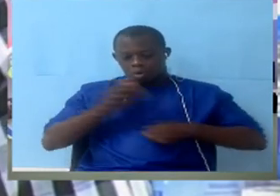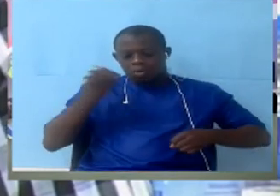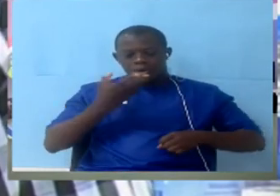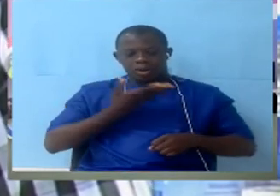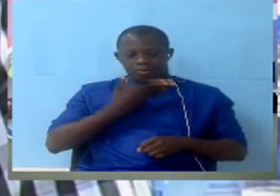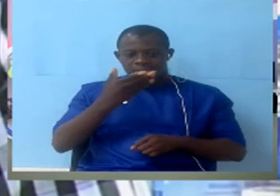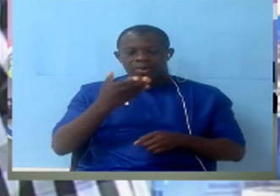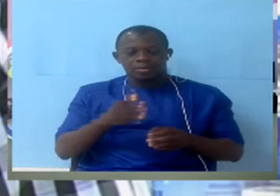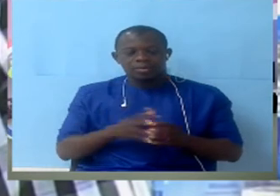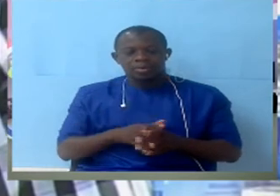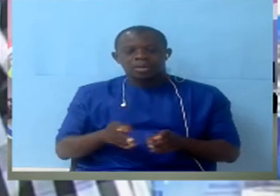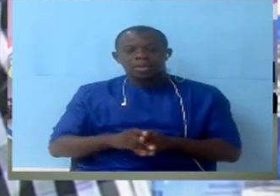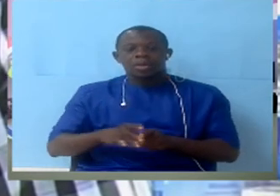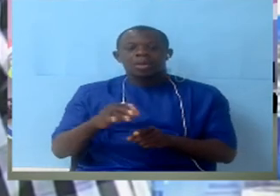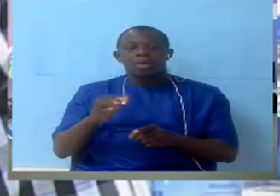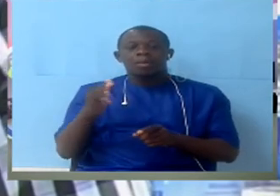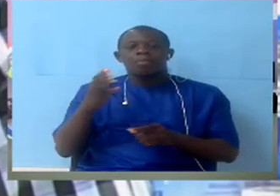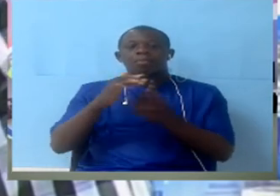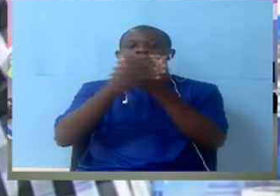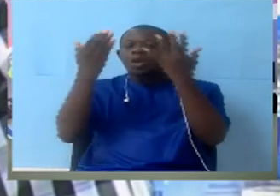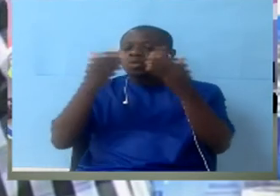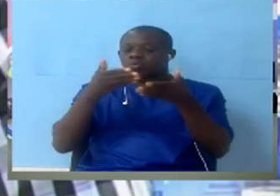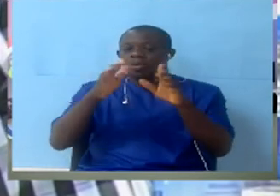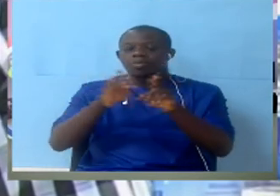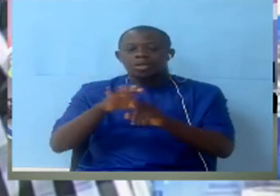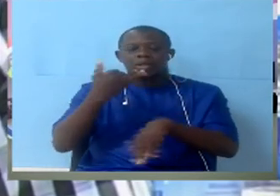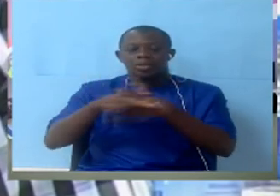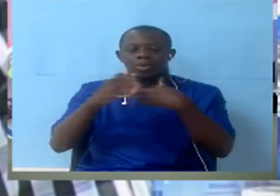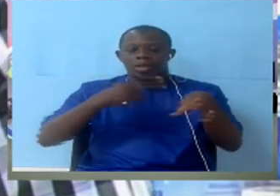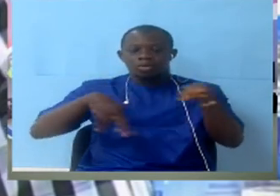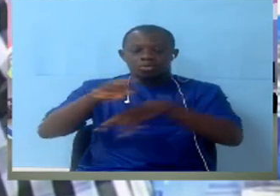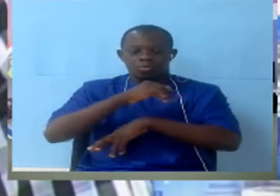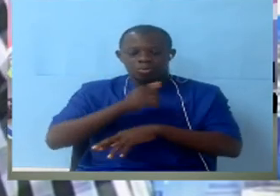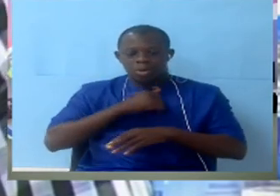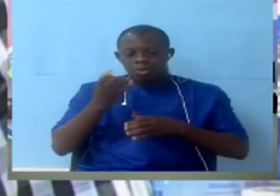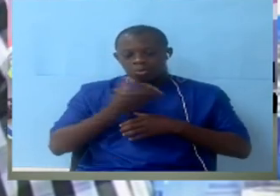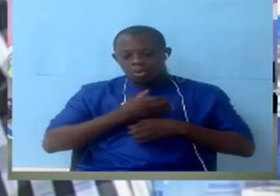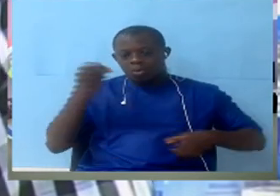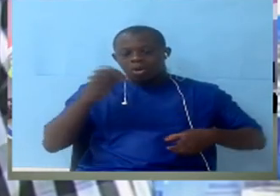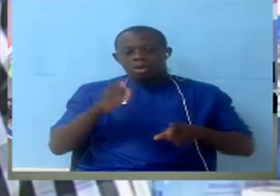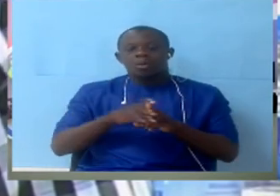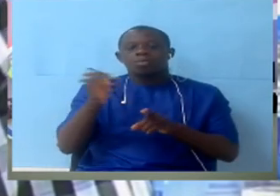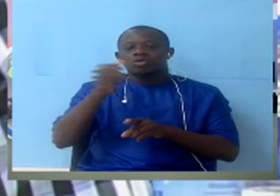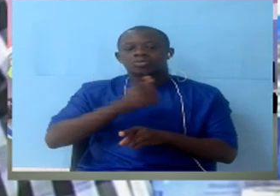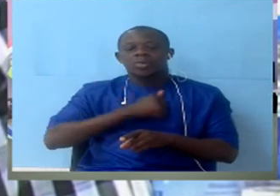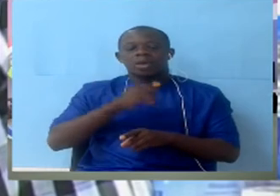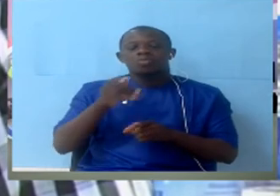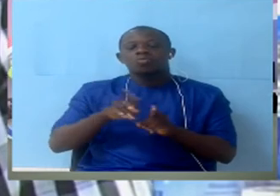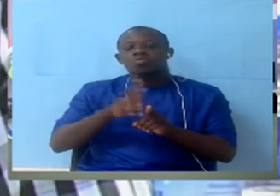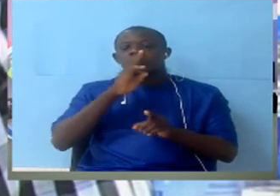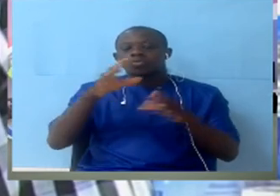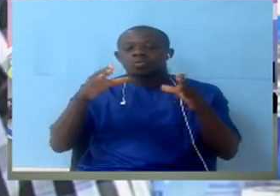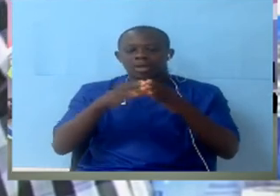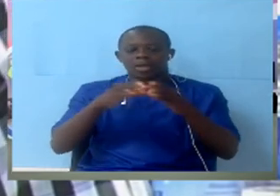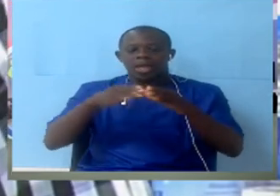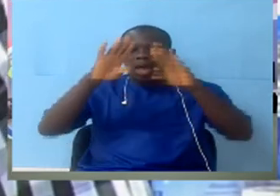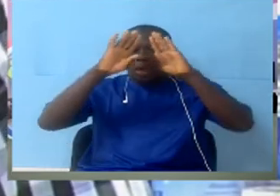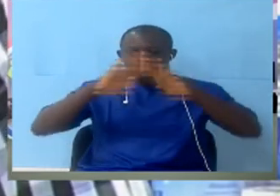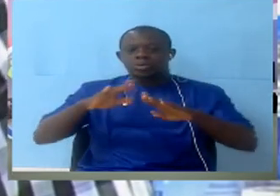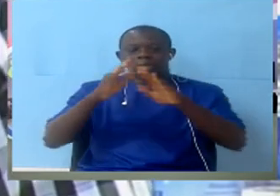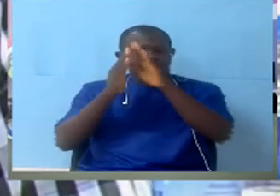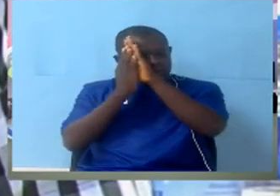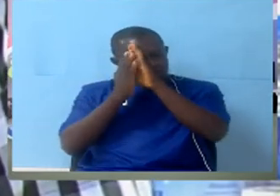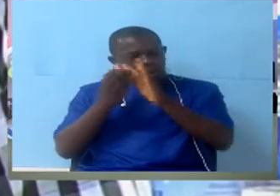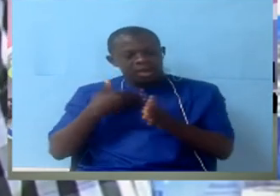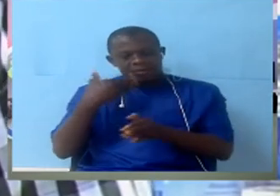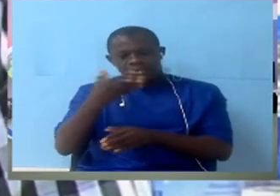ambu kamurundi. Because in many cases, I don't return my camp. Because na partner be bungoto. Because my partner was in the house. So wala na haninga